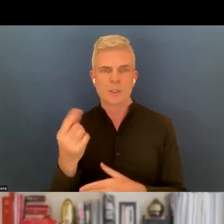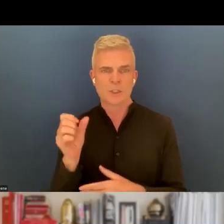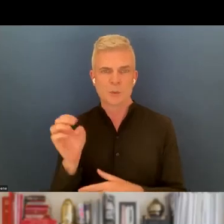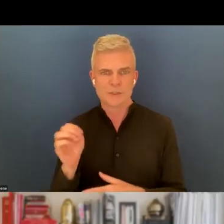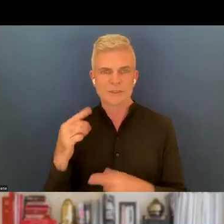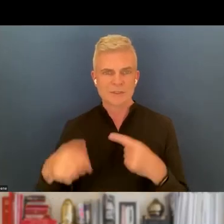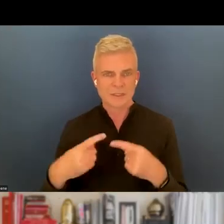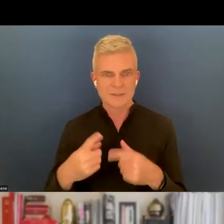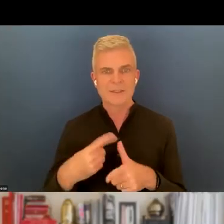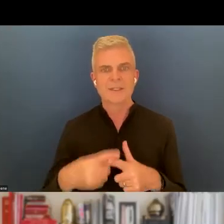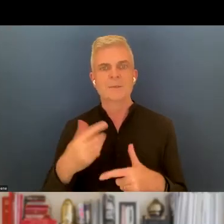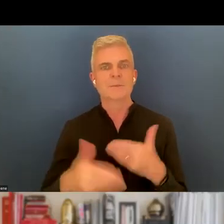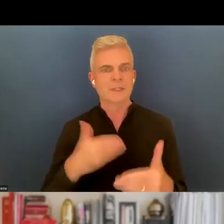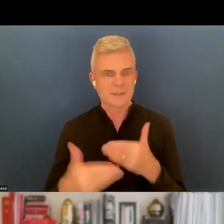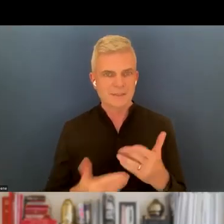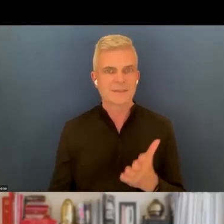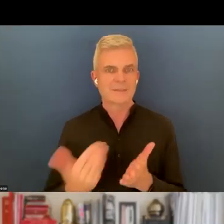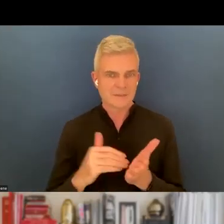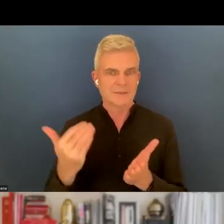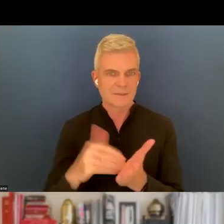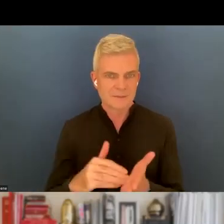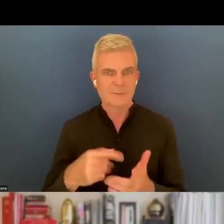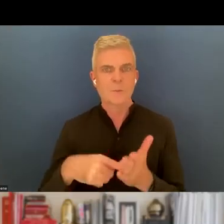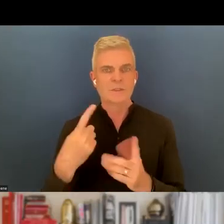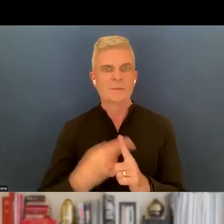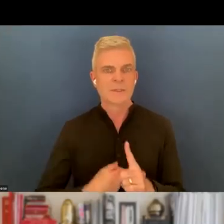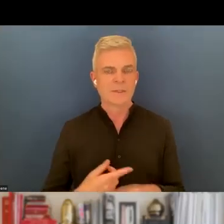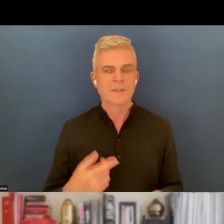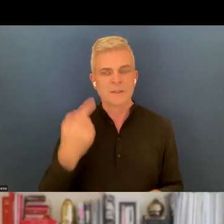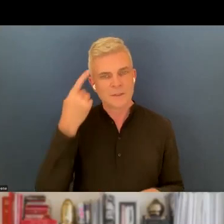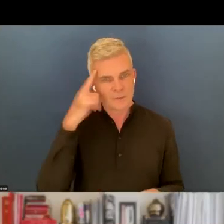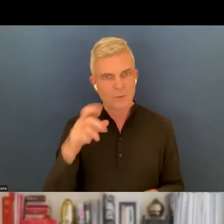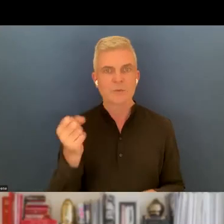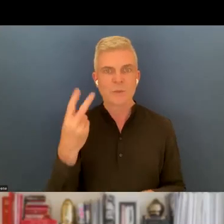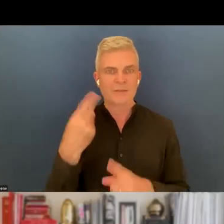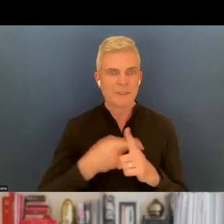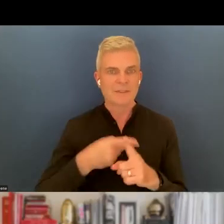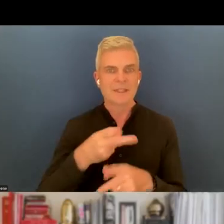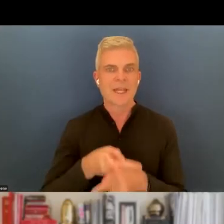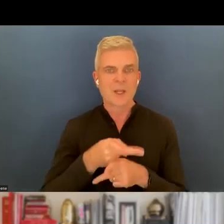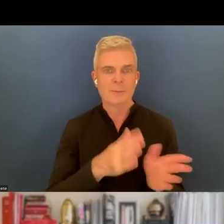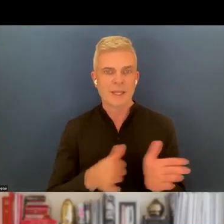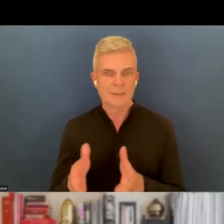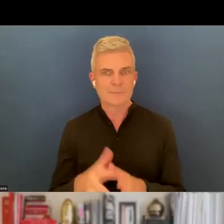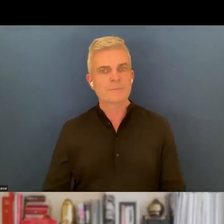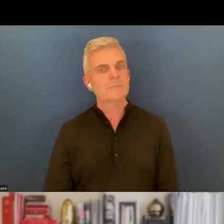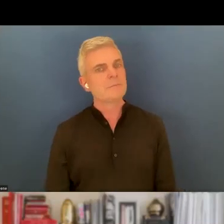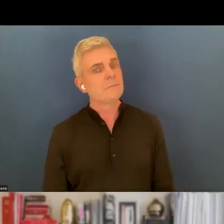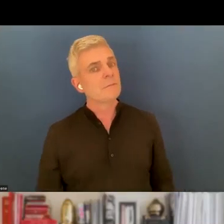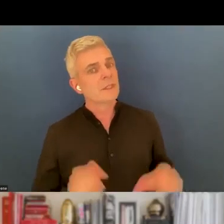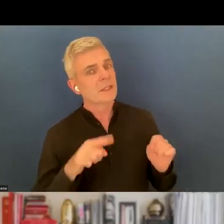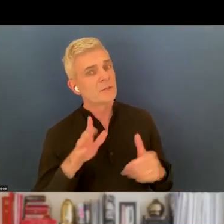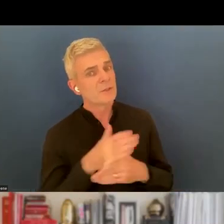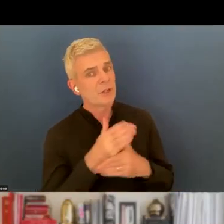That process essentially repeats itself once a month for the 12-month care plan. Can you share also a little